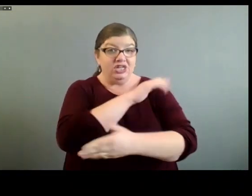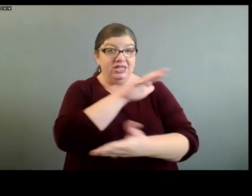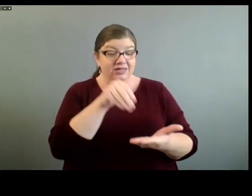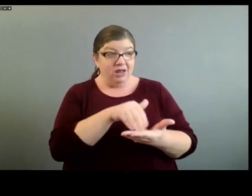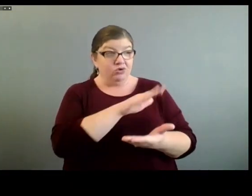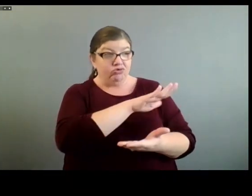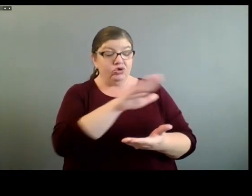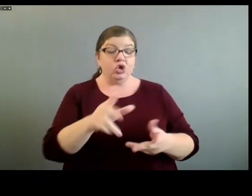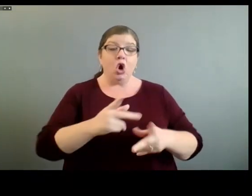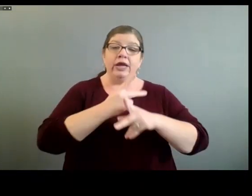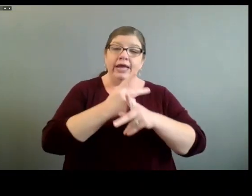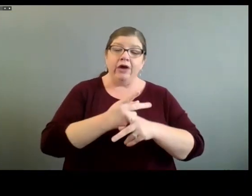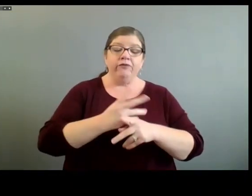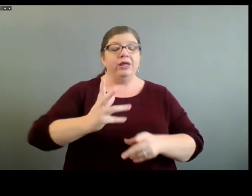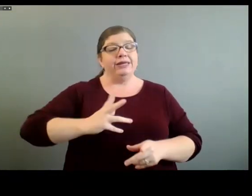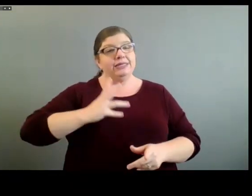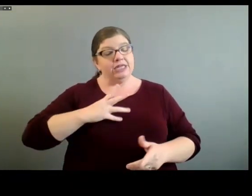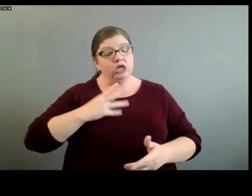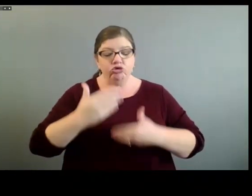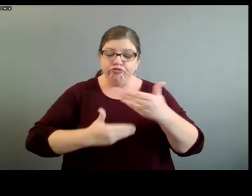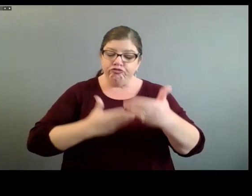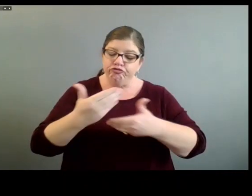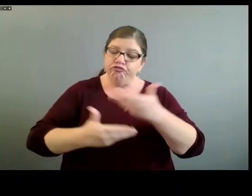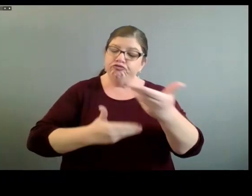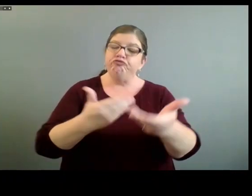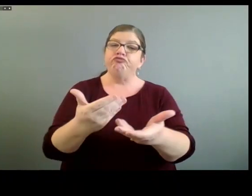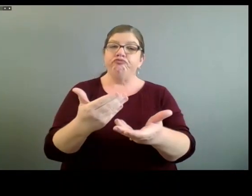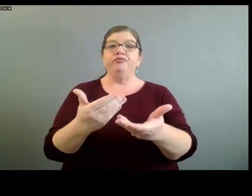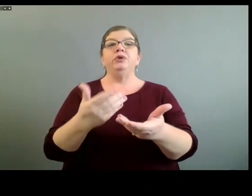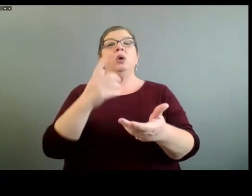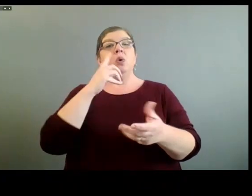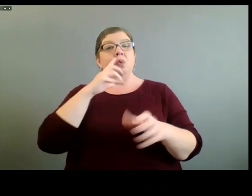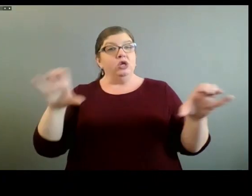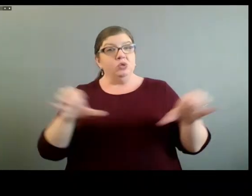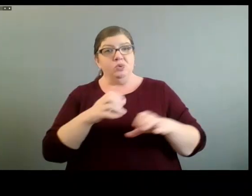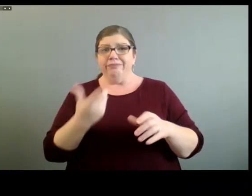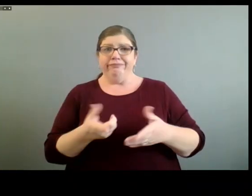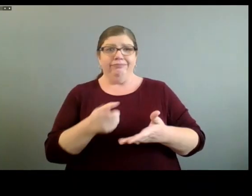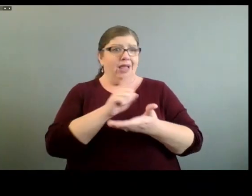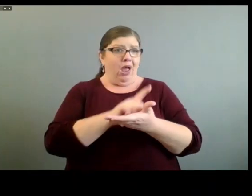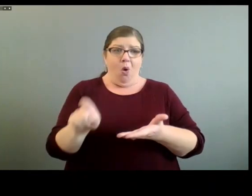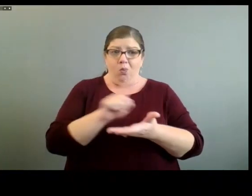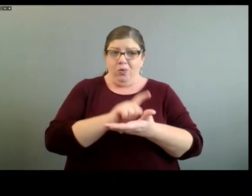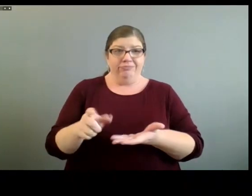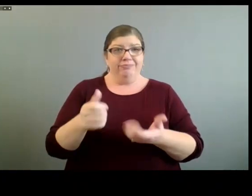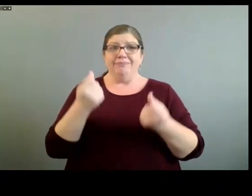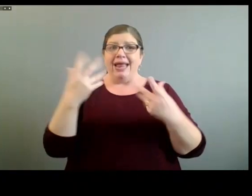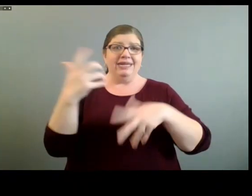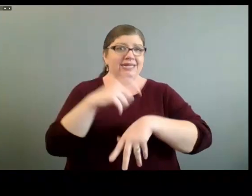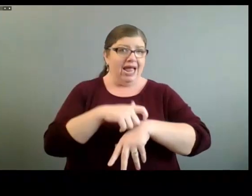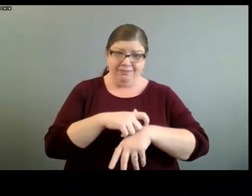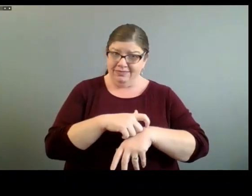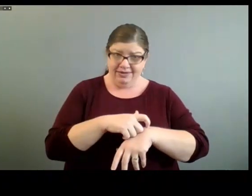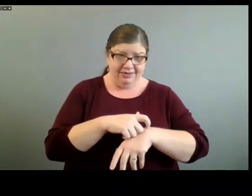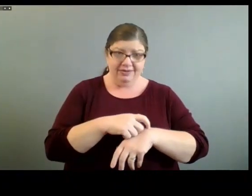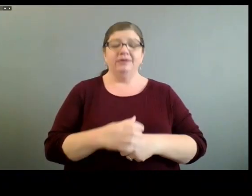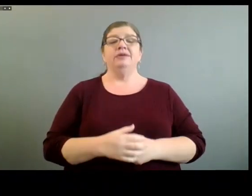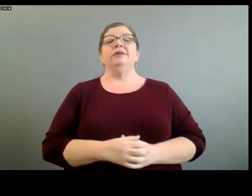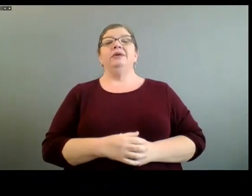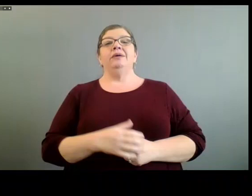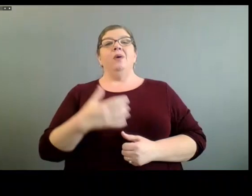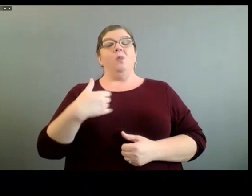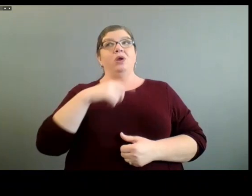and considerate operations that we carry out multiple times a week. We want to